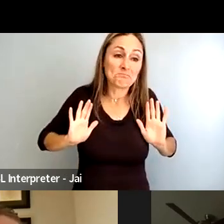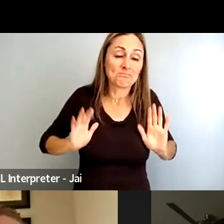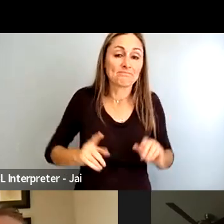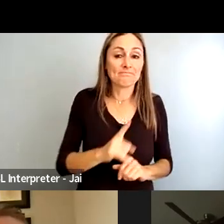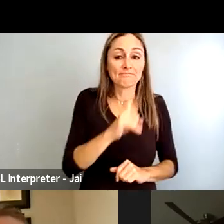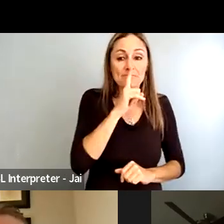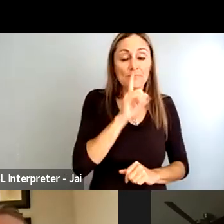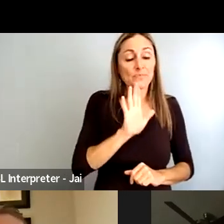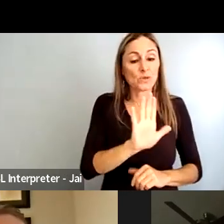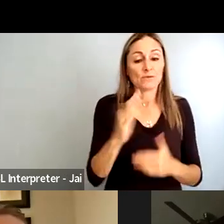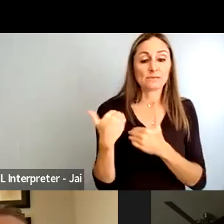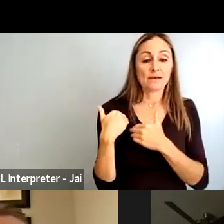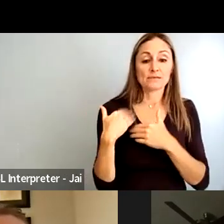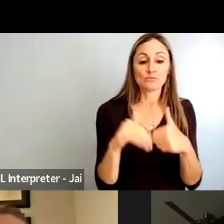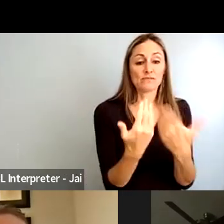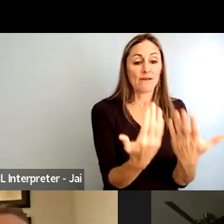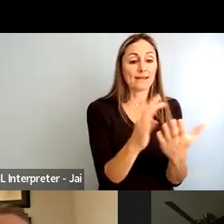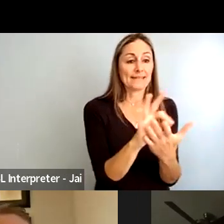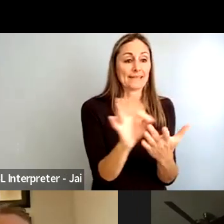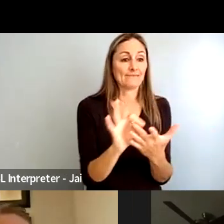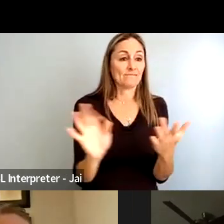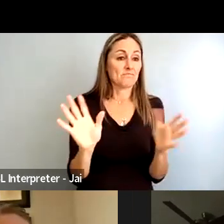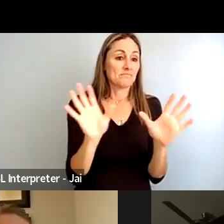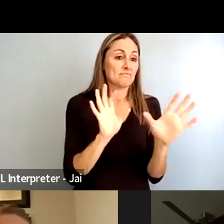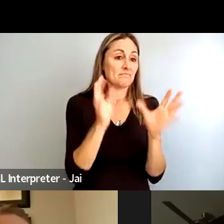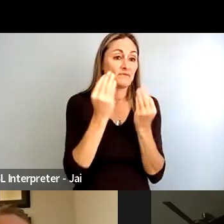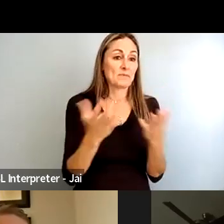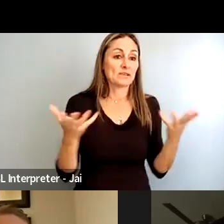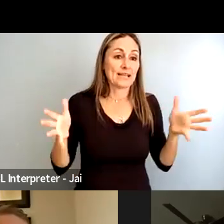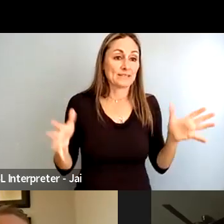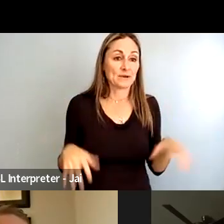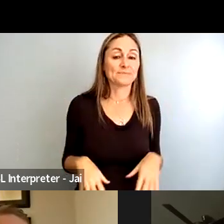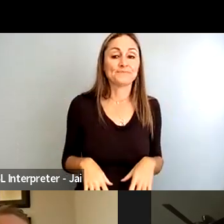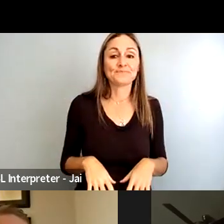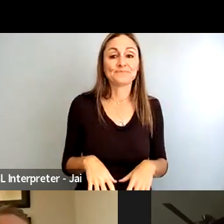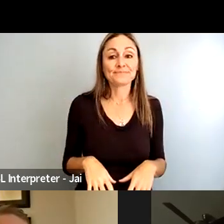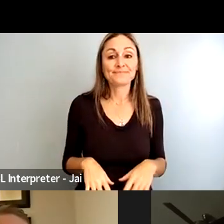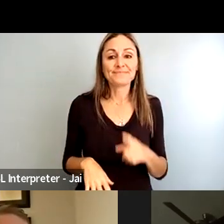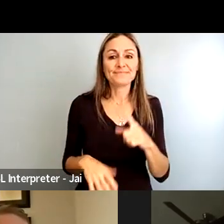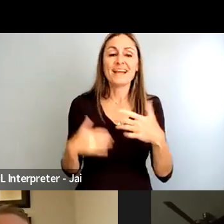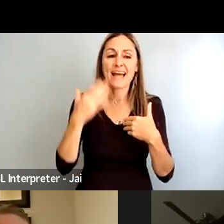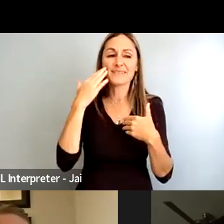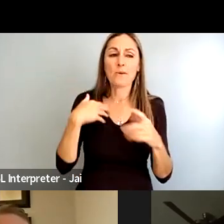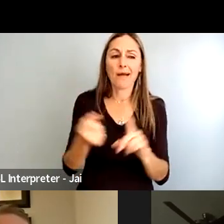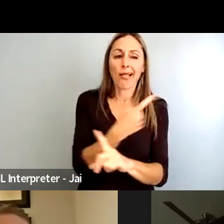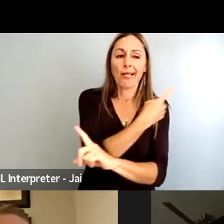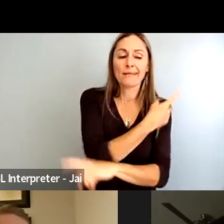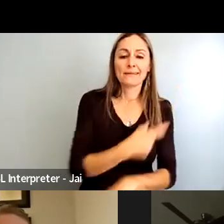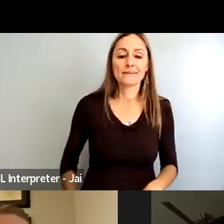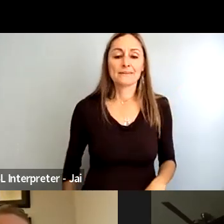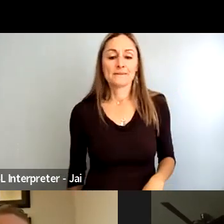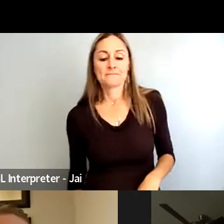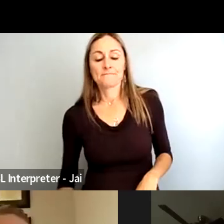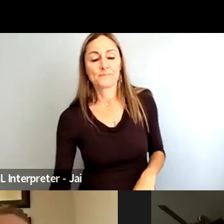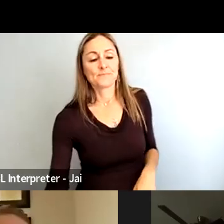was to provide the information. And so I got a bit off topic there, but I